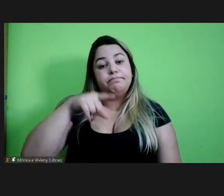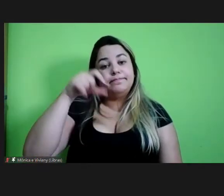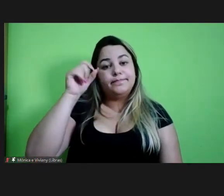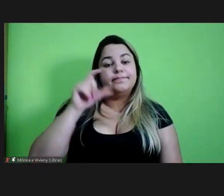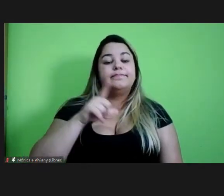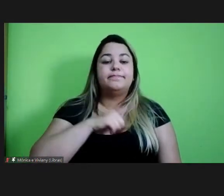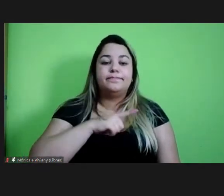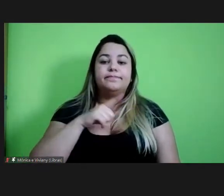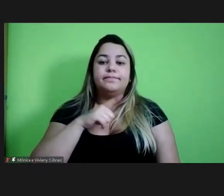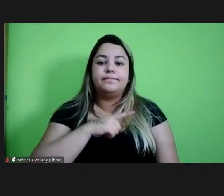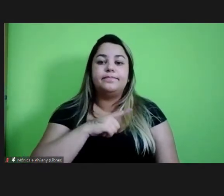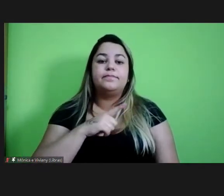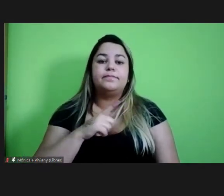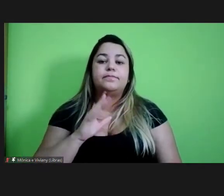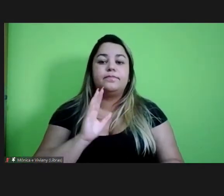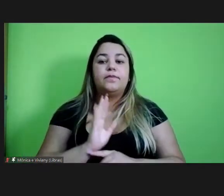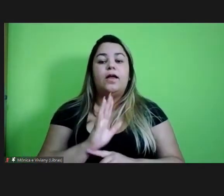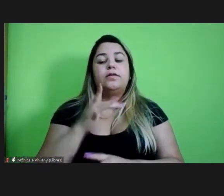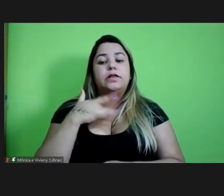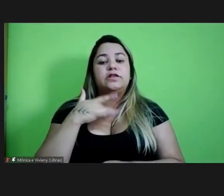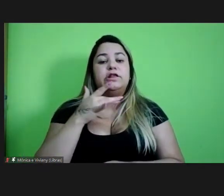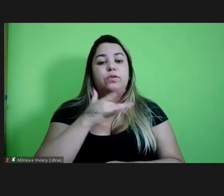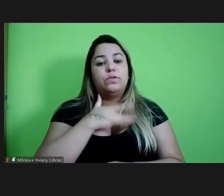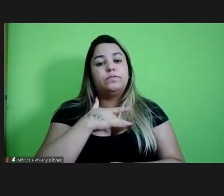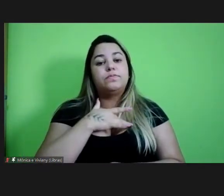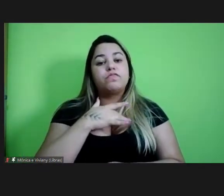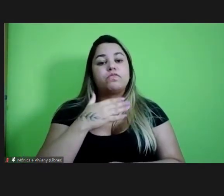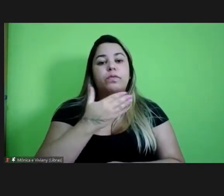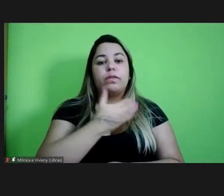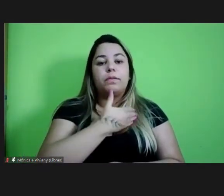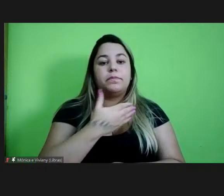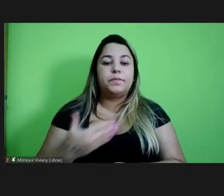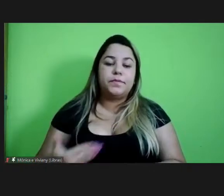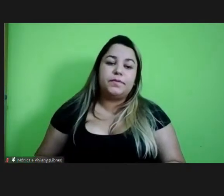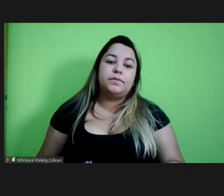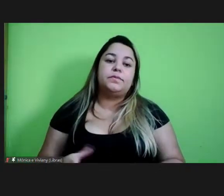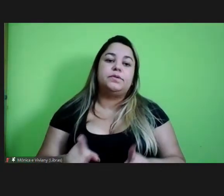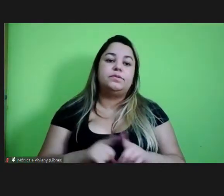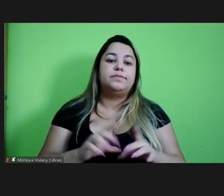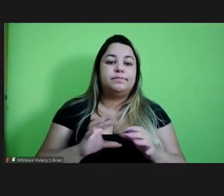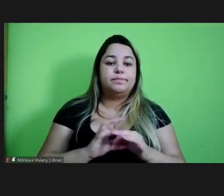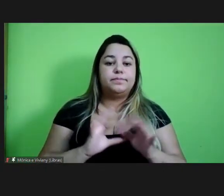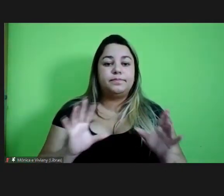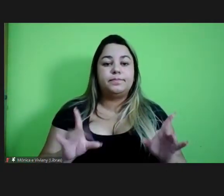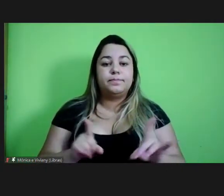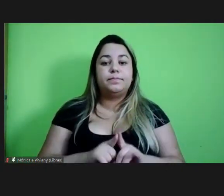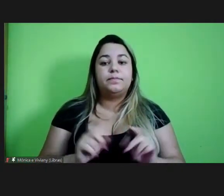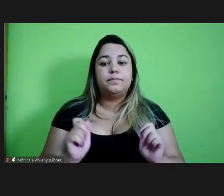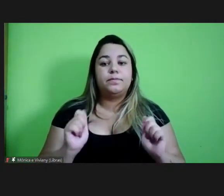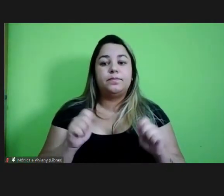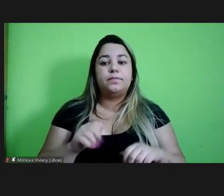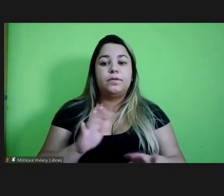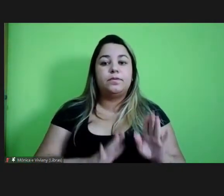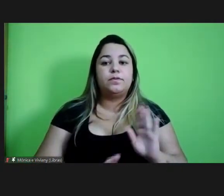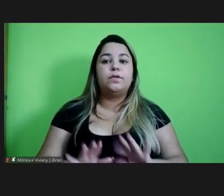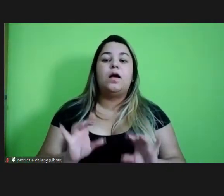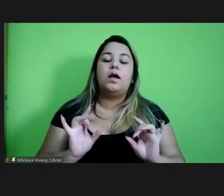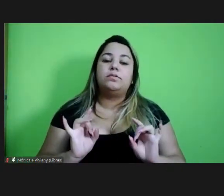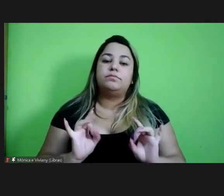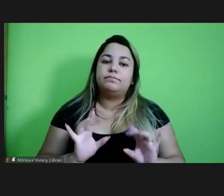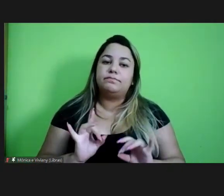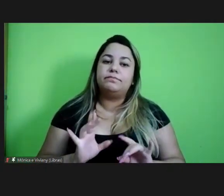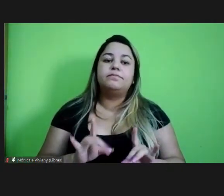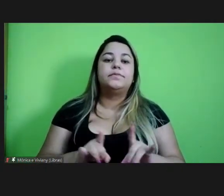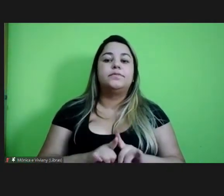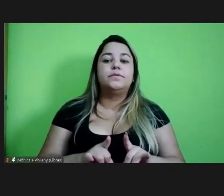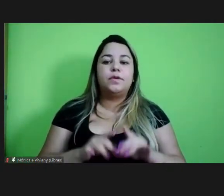better choices and have the assistance of public health available so that they can receive the proper care. I